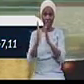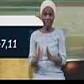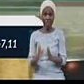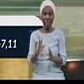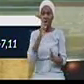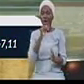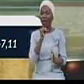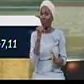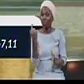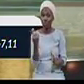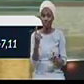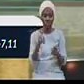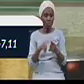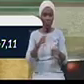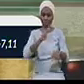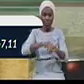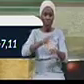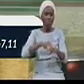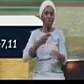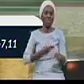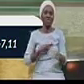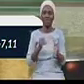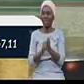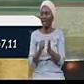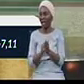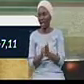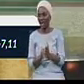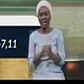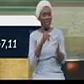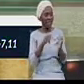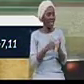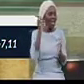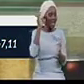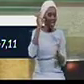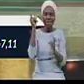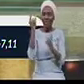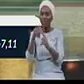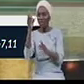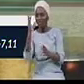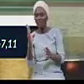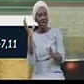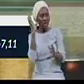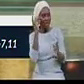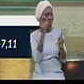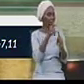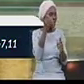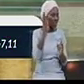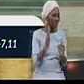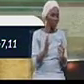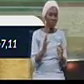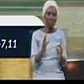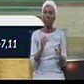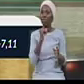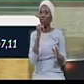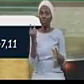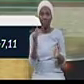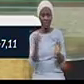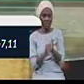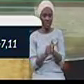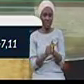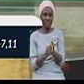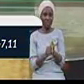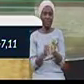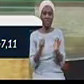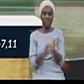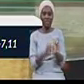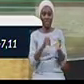say, hear the word of the Lord, here is prophecy that has its place at a time. But as we